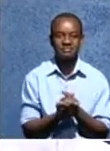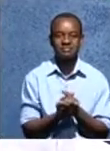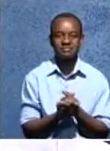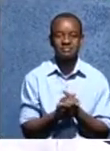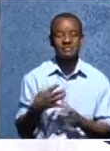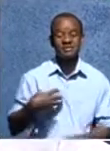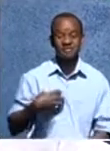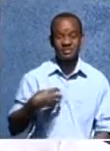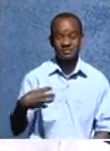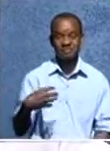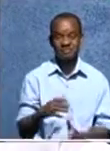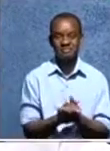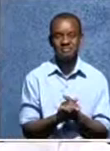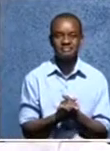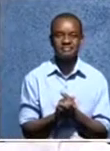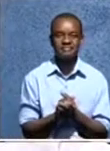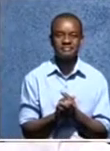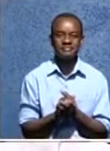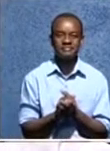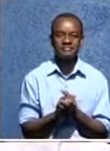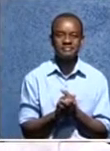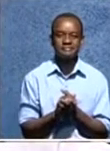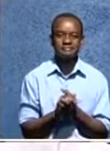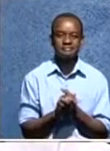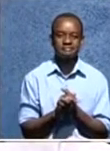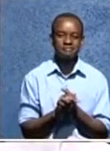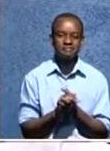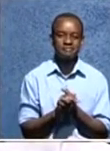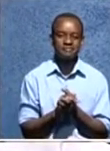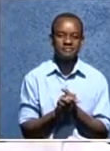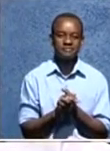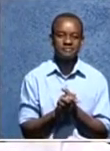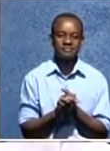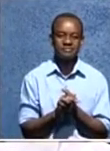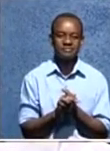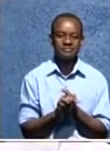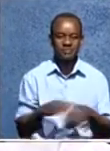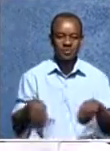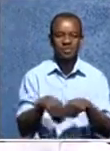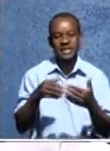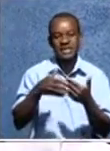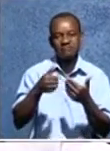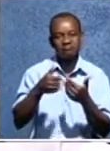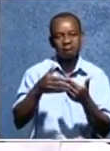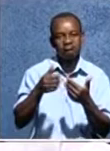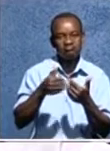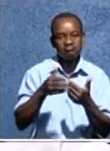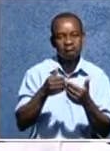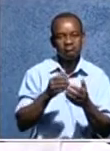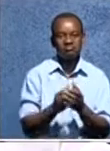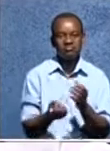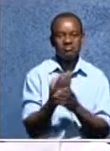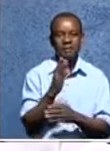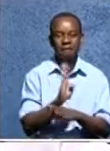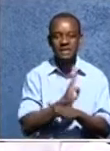into business. Secondly, through being able to set up business, they are creating jobs, and particular jobs at the